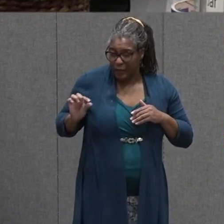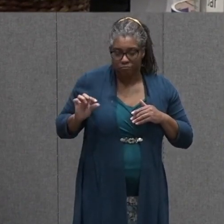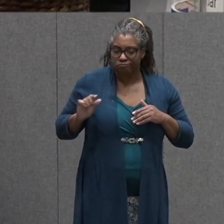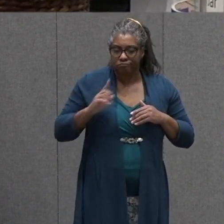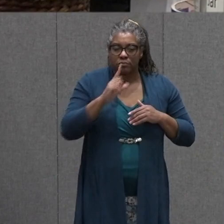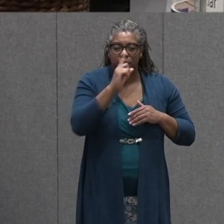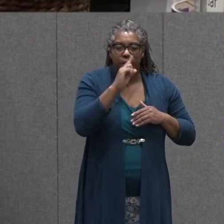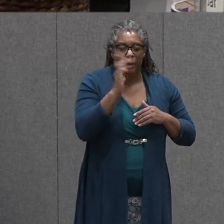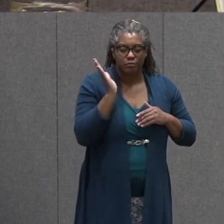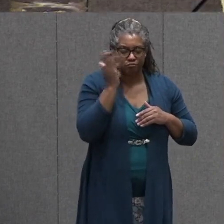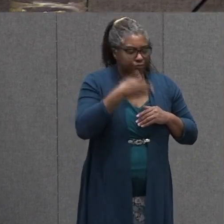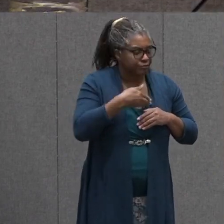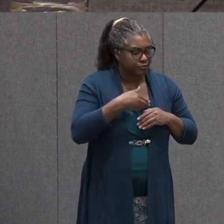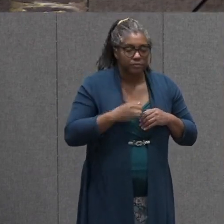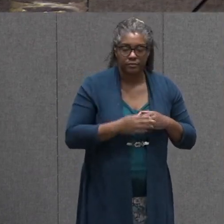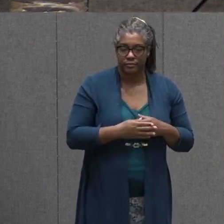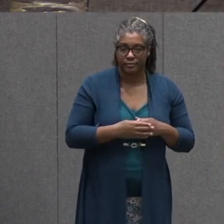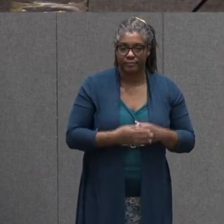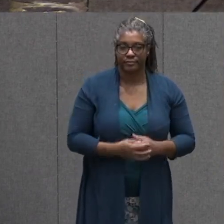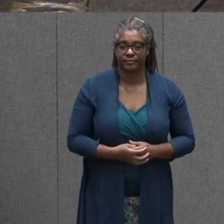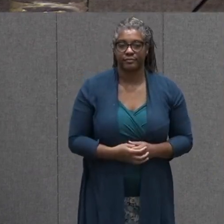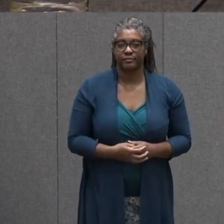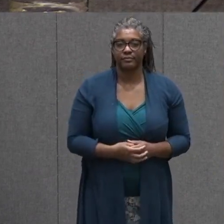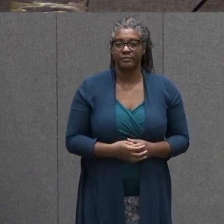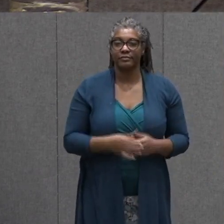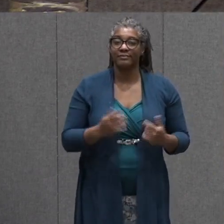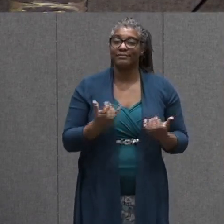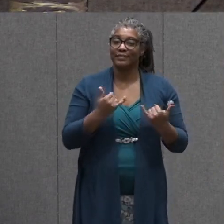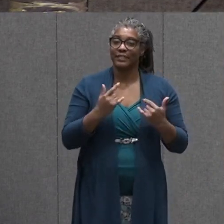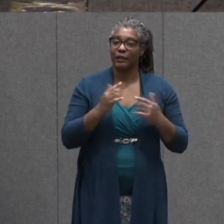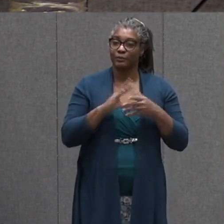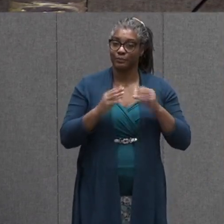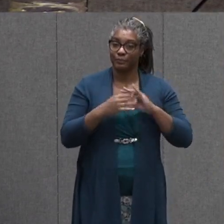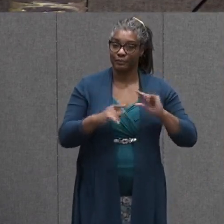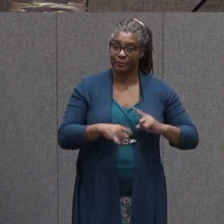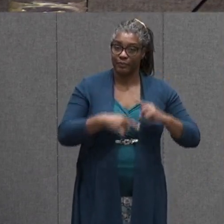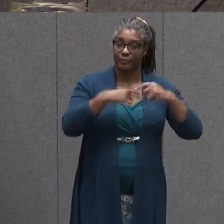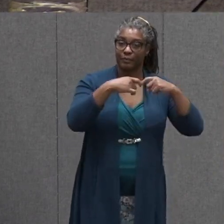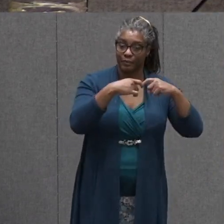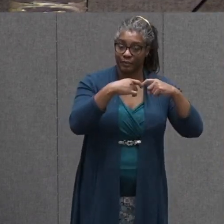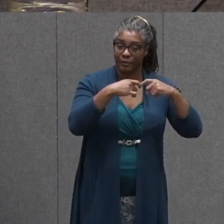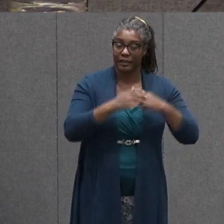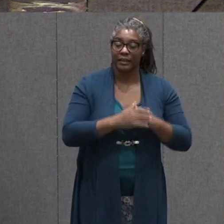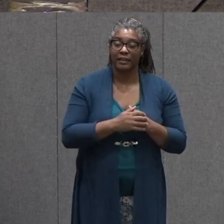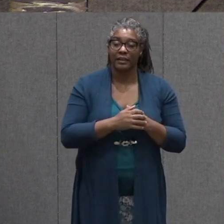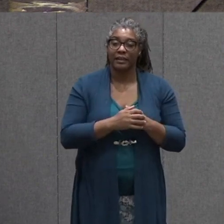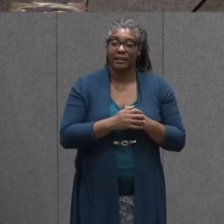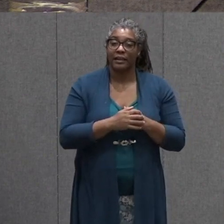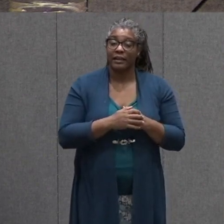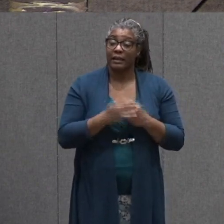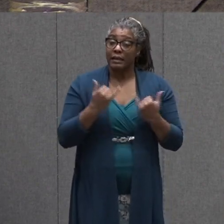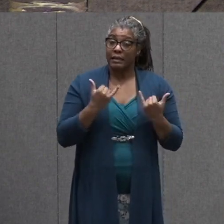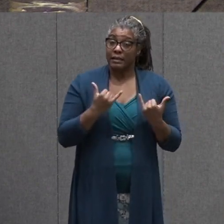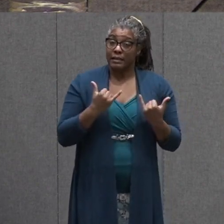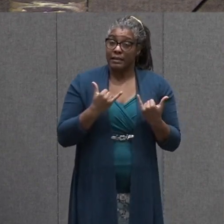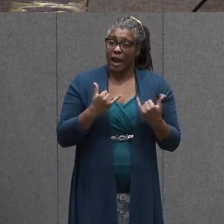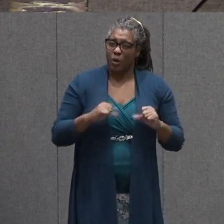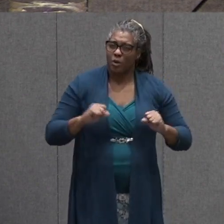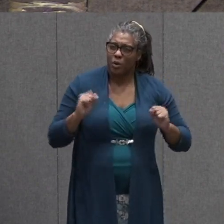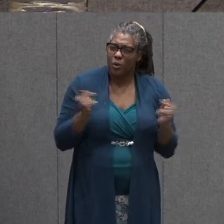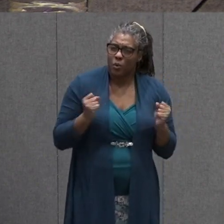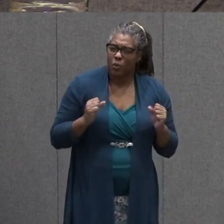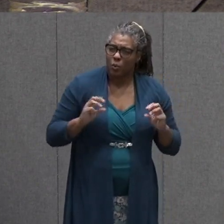the word germination. Germination. So up here, we see a